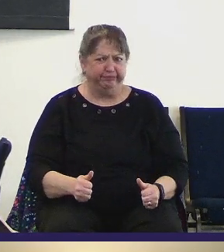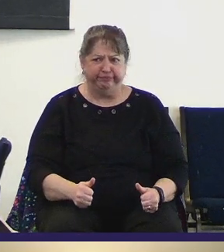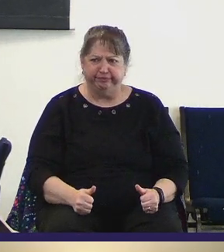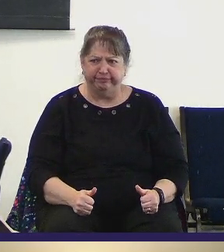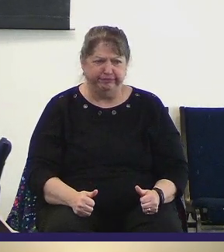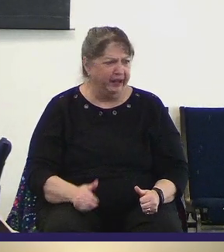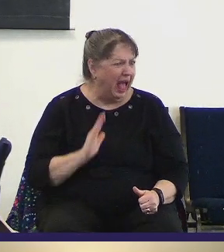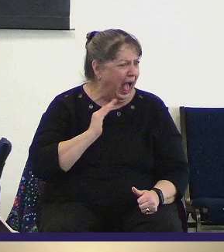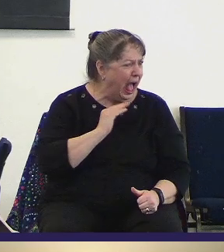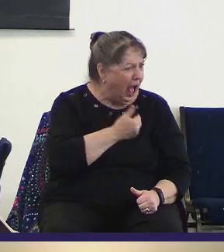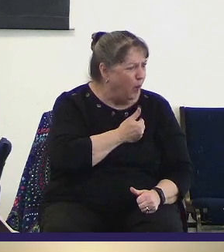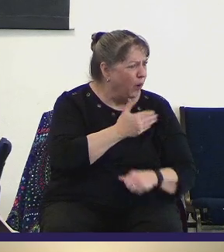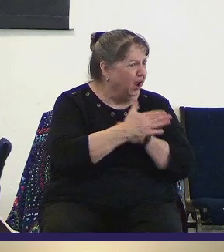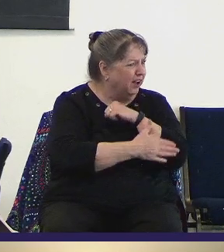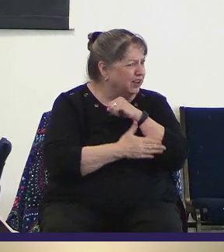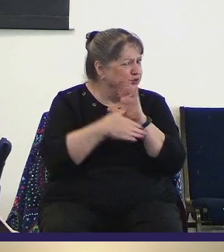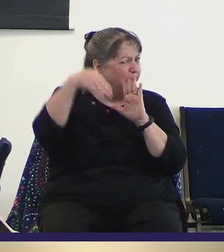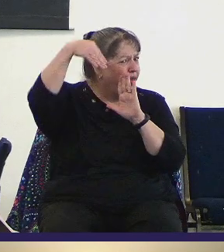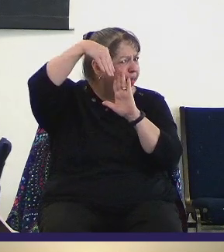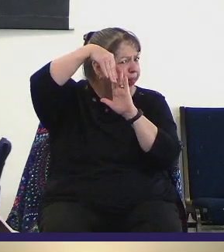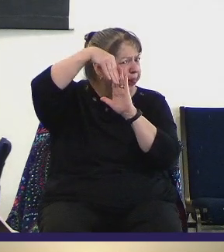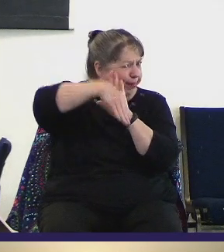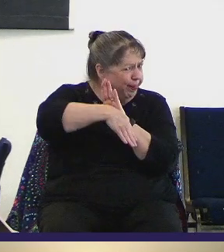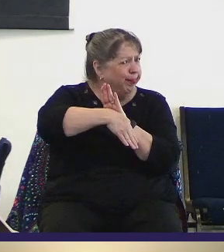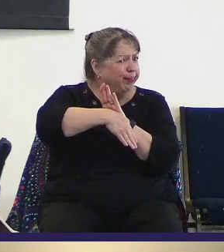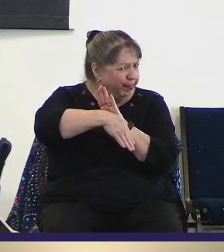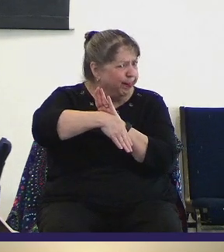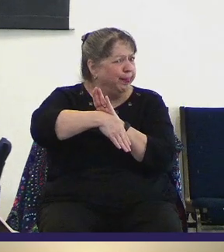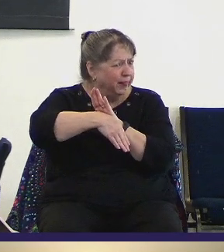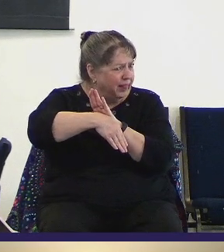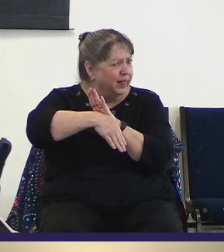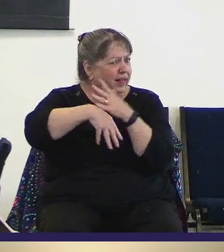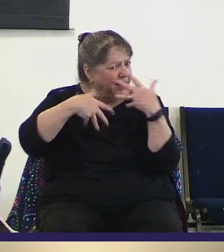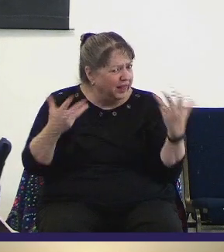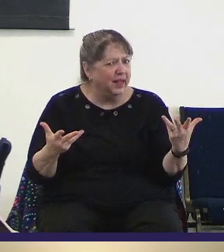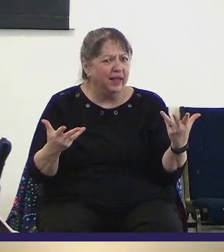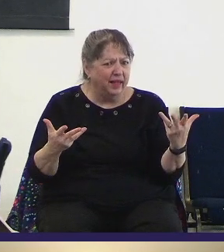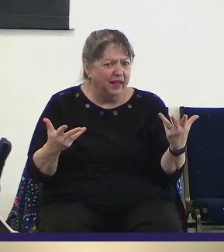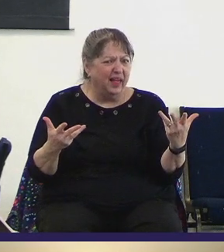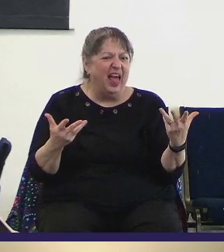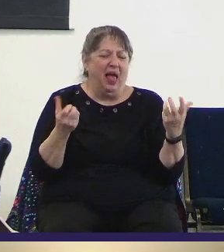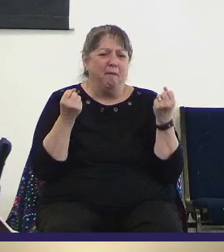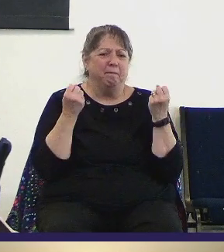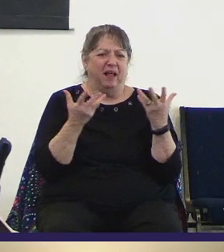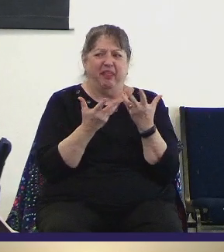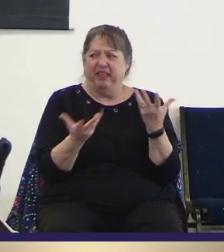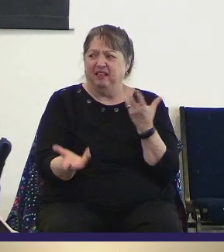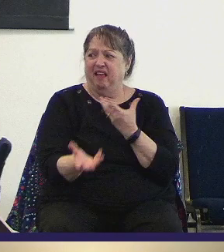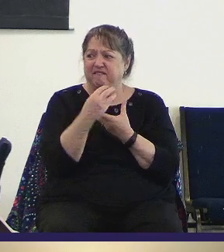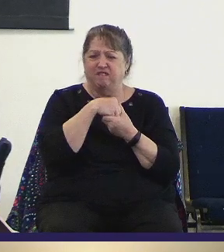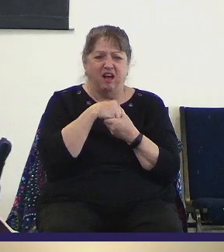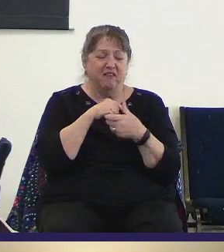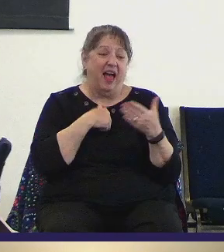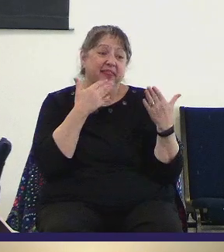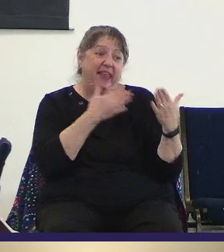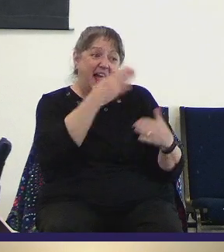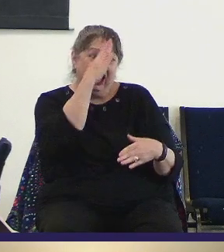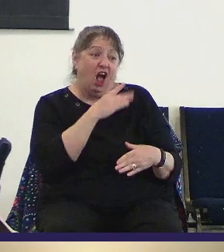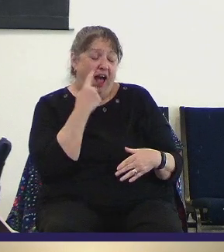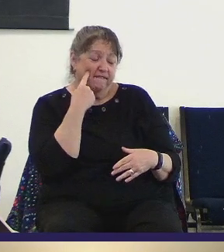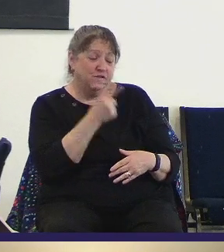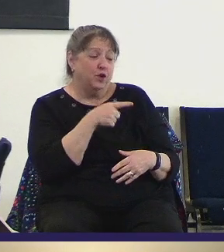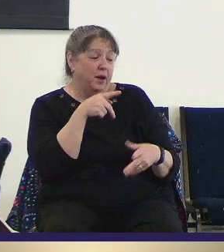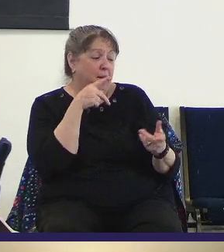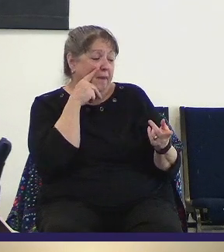going to find themselves in the political world. And I thank God for the ministry of your